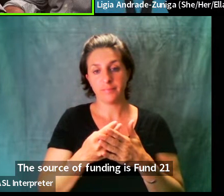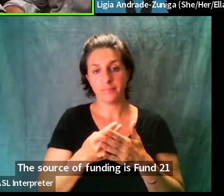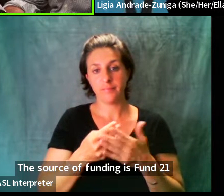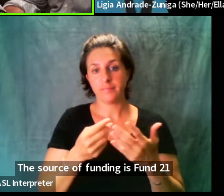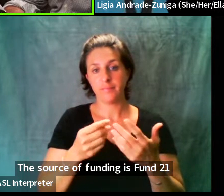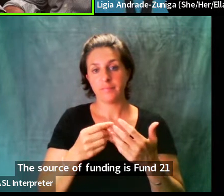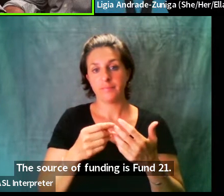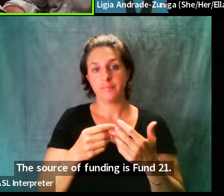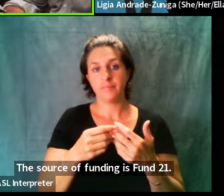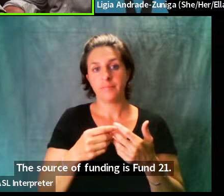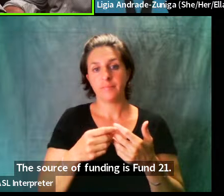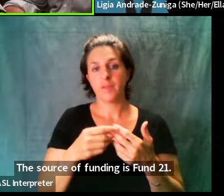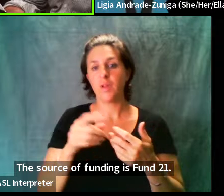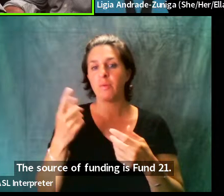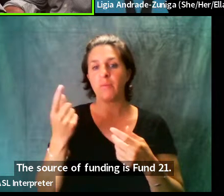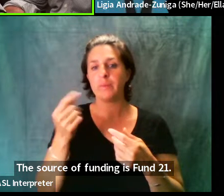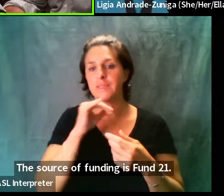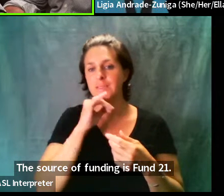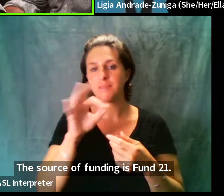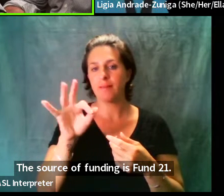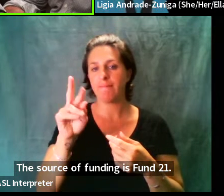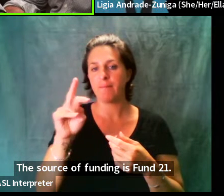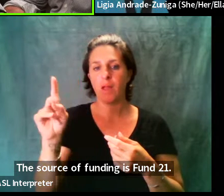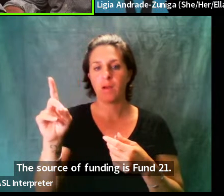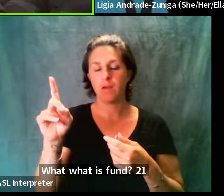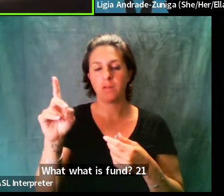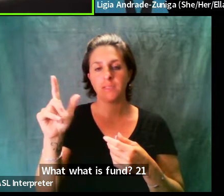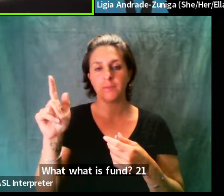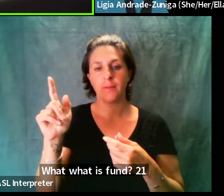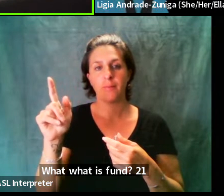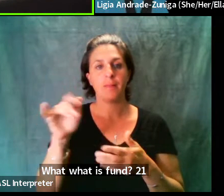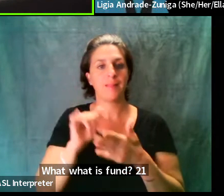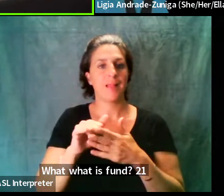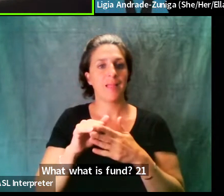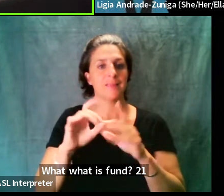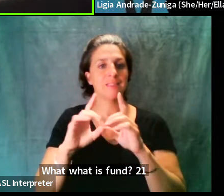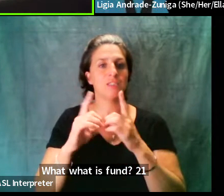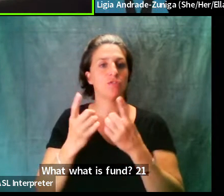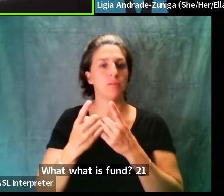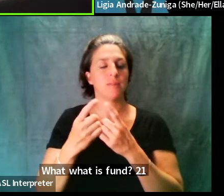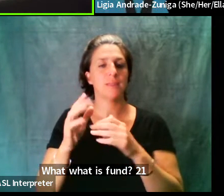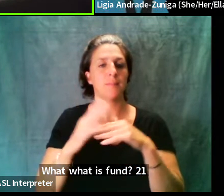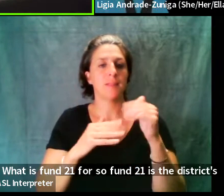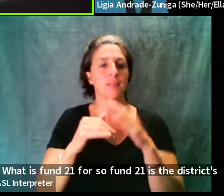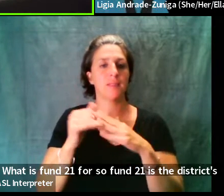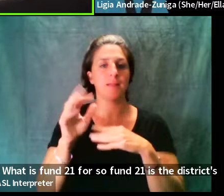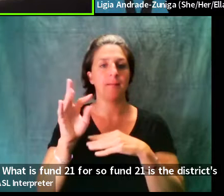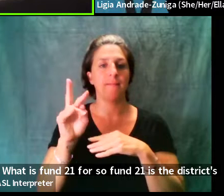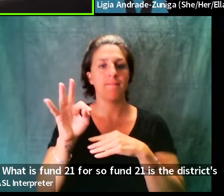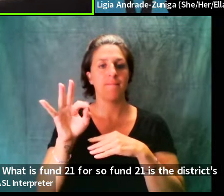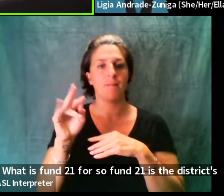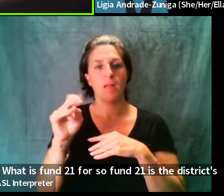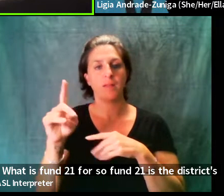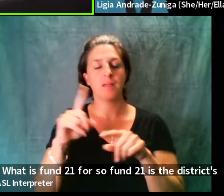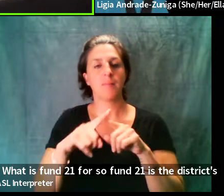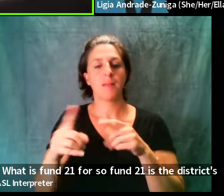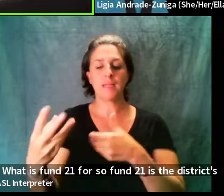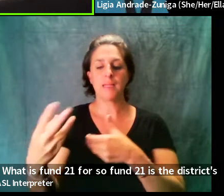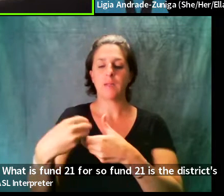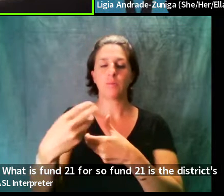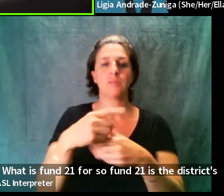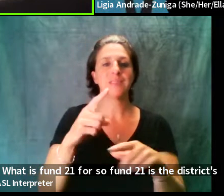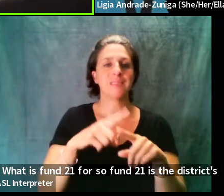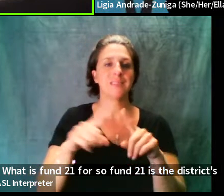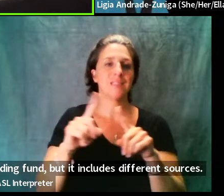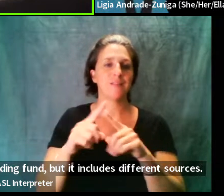What is Fund 21 for? So Fund 21 is the district's building fund, but it includes different sources. So